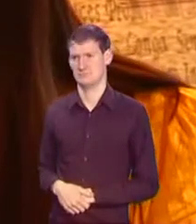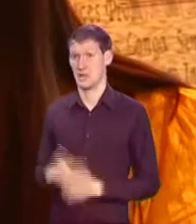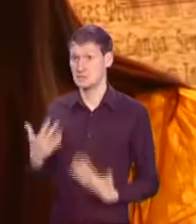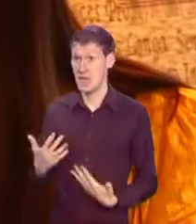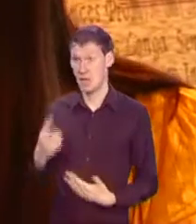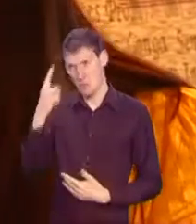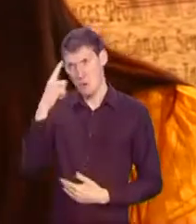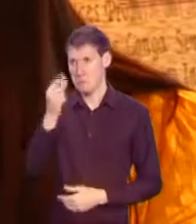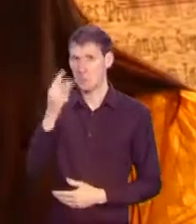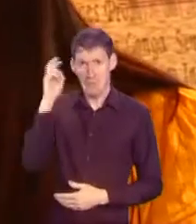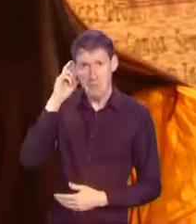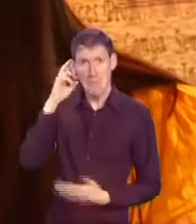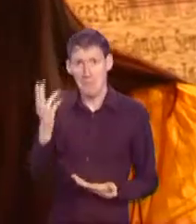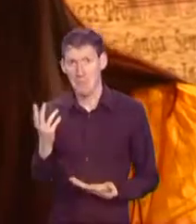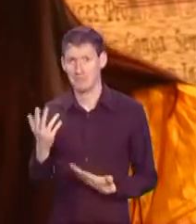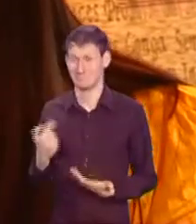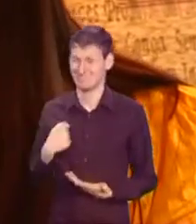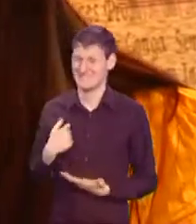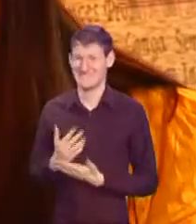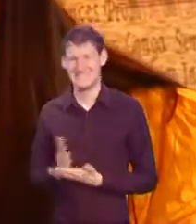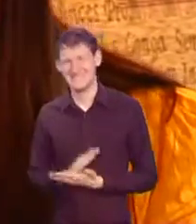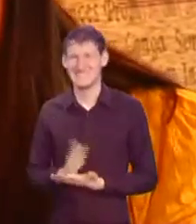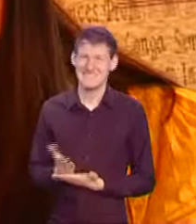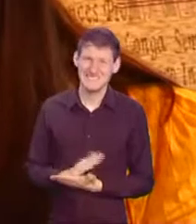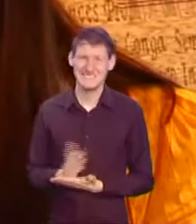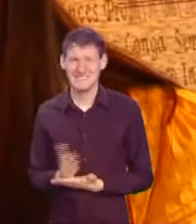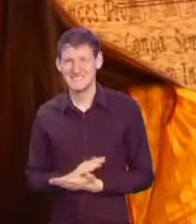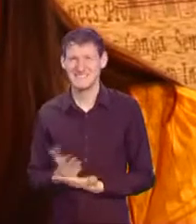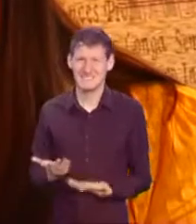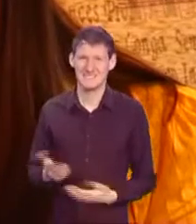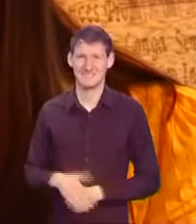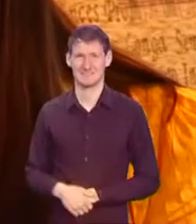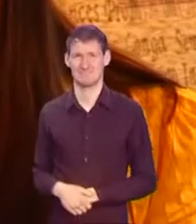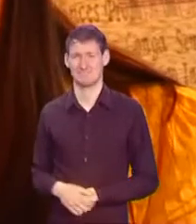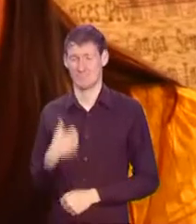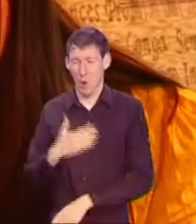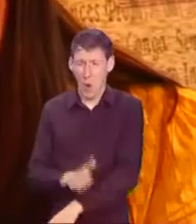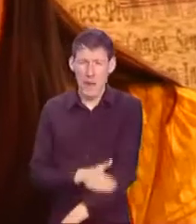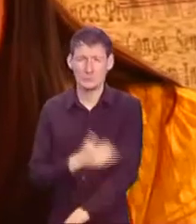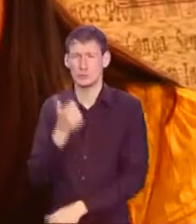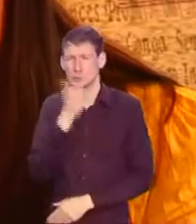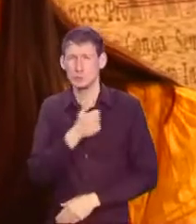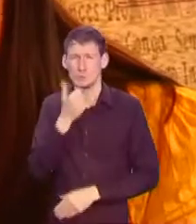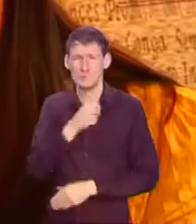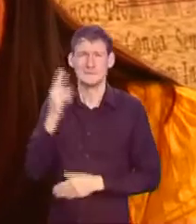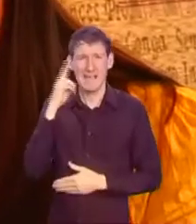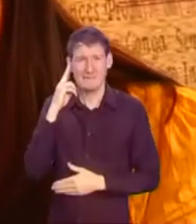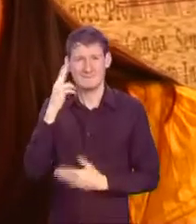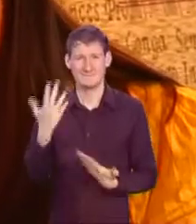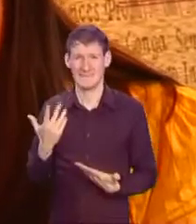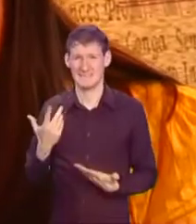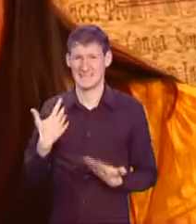Today I thought I am. I don't know what to do. It's taken me all this time getting used to being